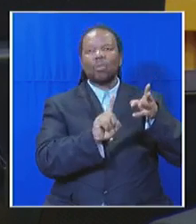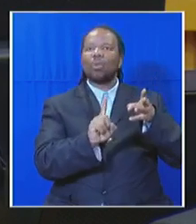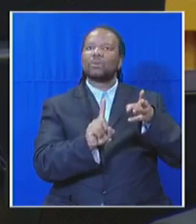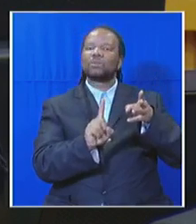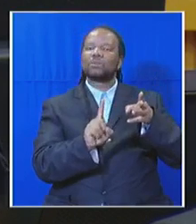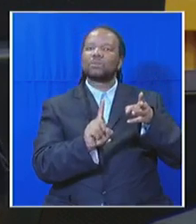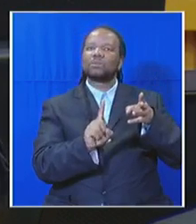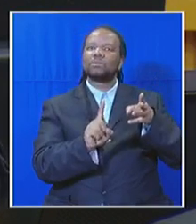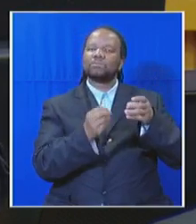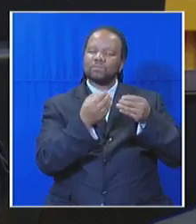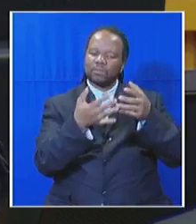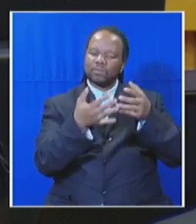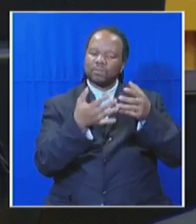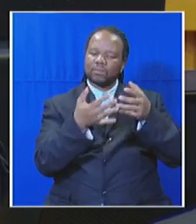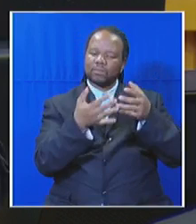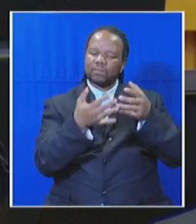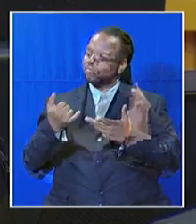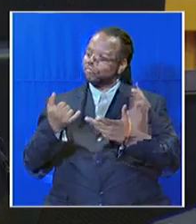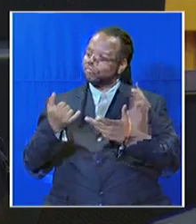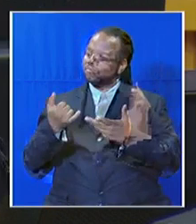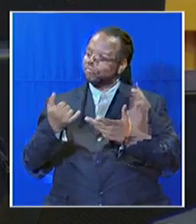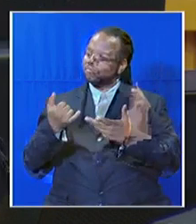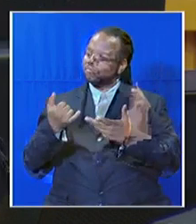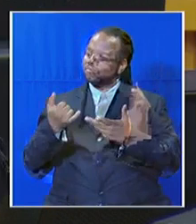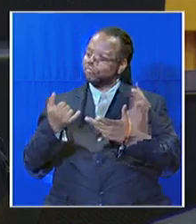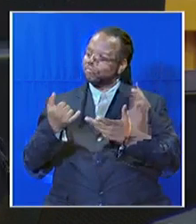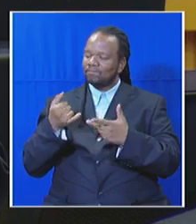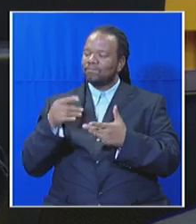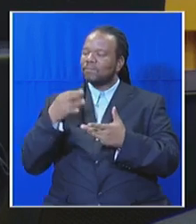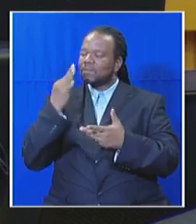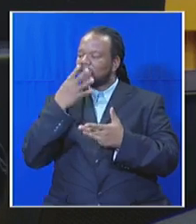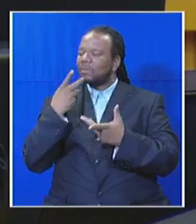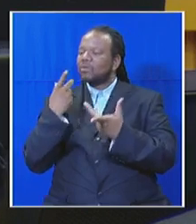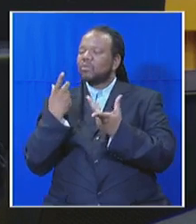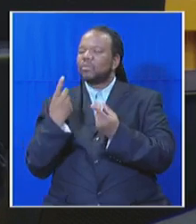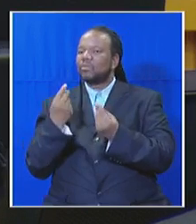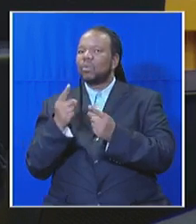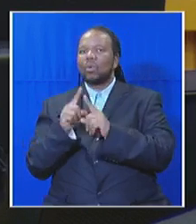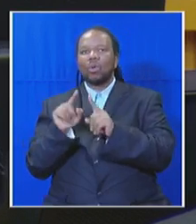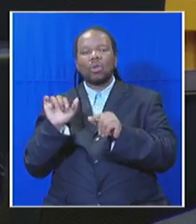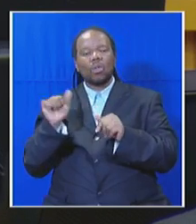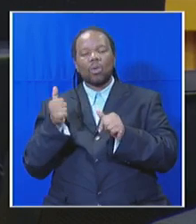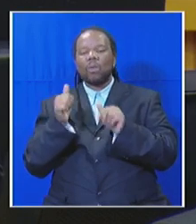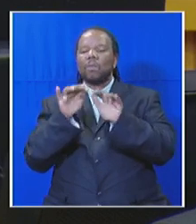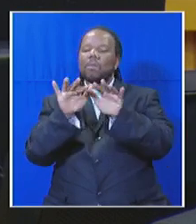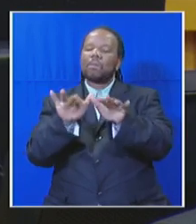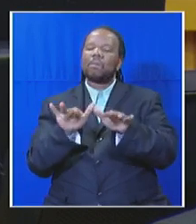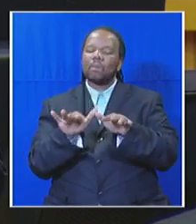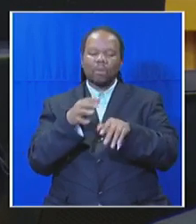appropriate remedial against you, not the cabinet nor this